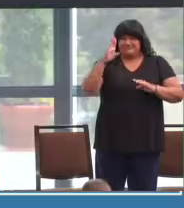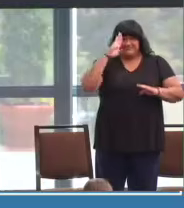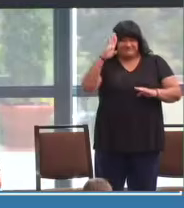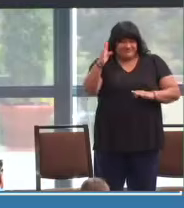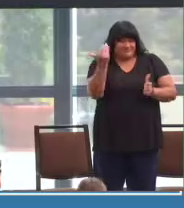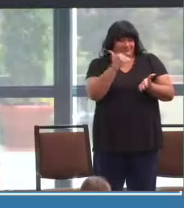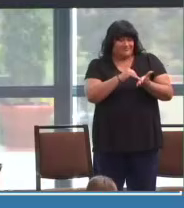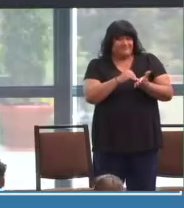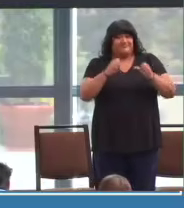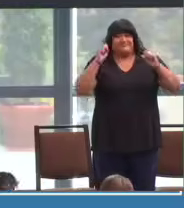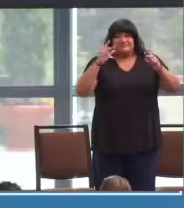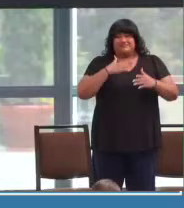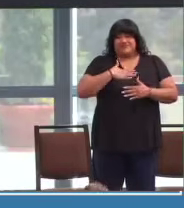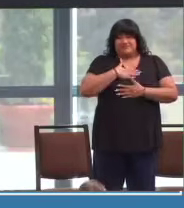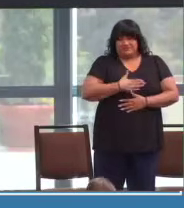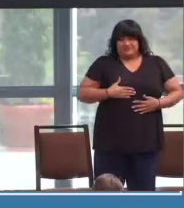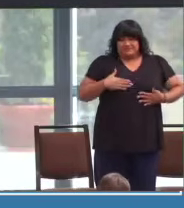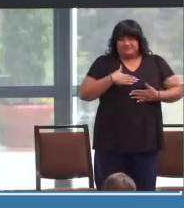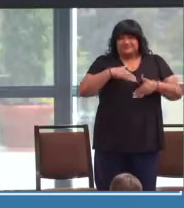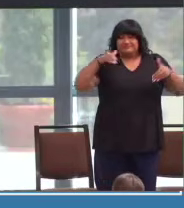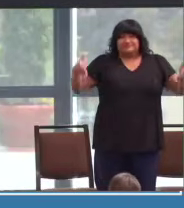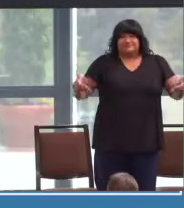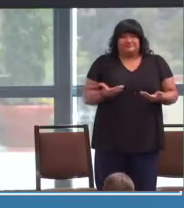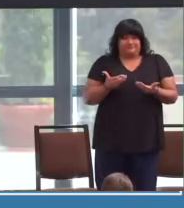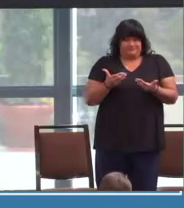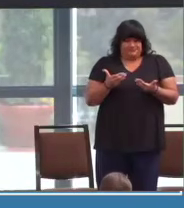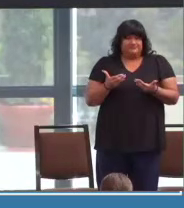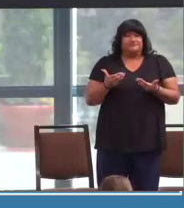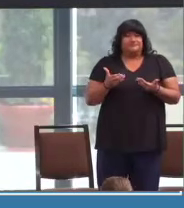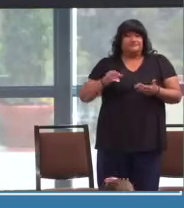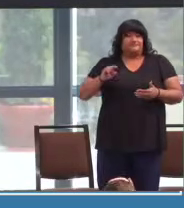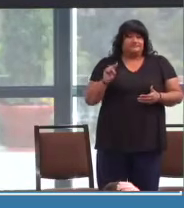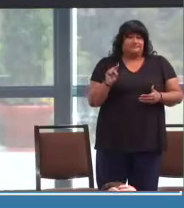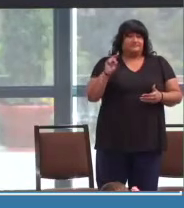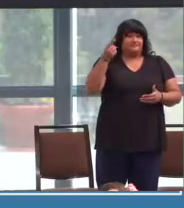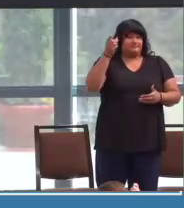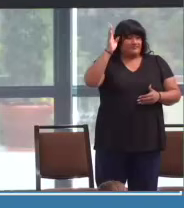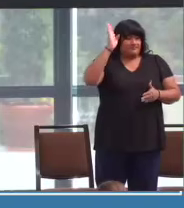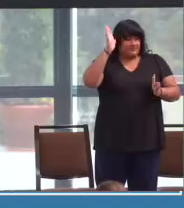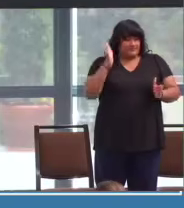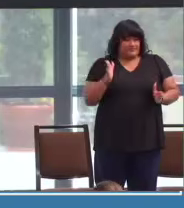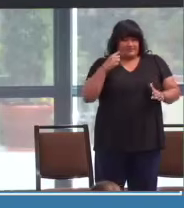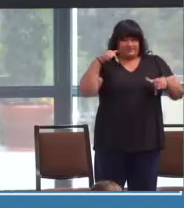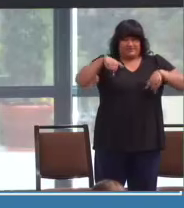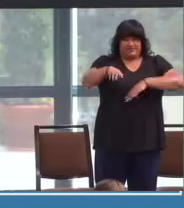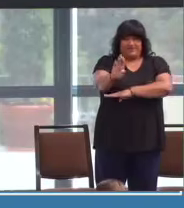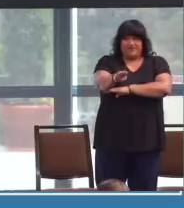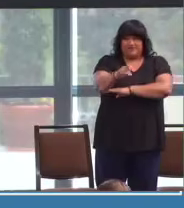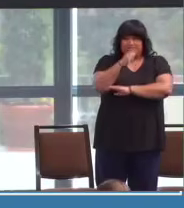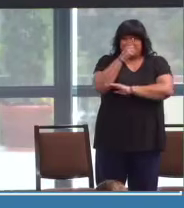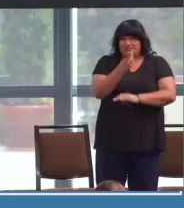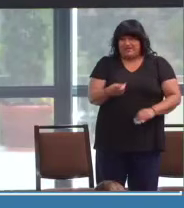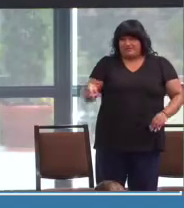Okay. Well, it is my pleasure to introduce the first speaker of the afternoon, which is